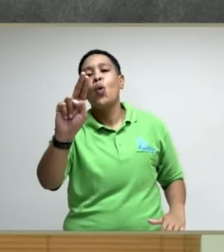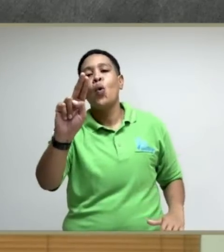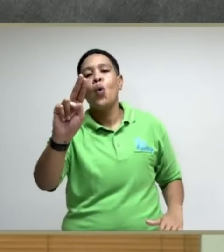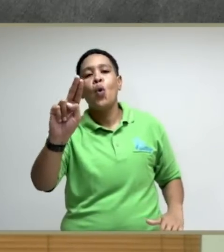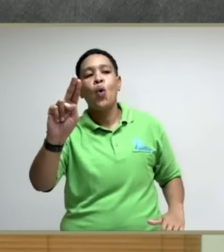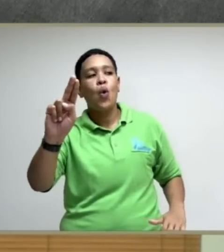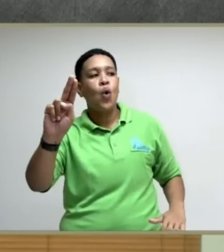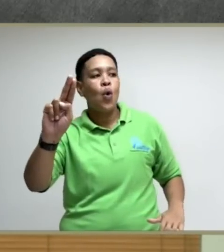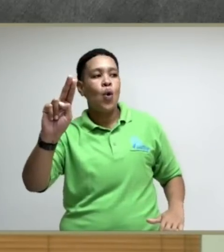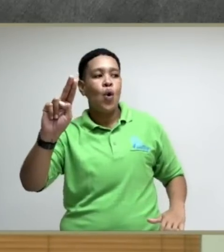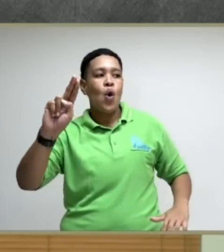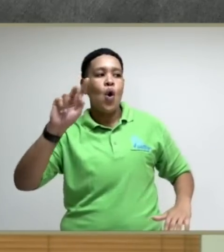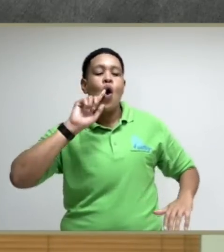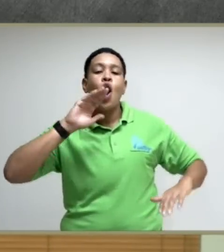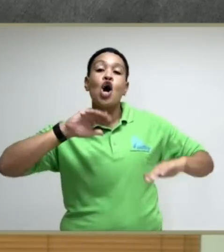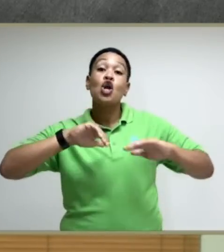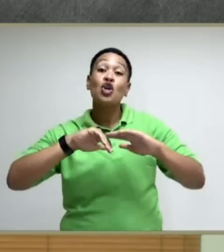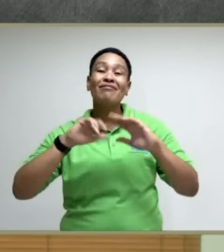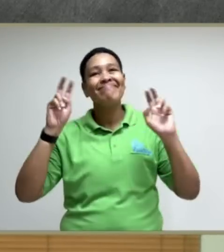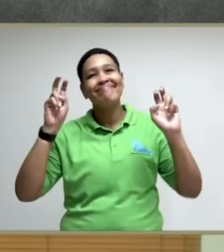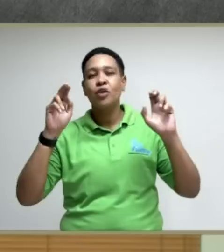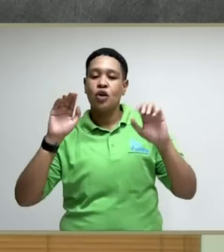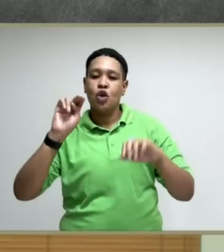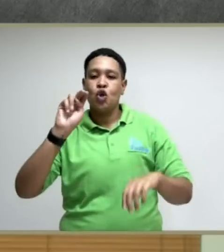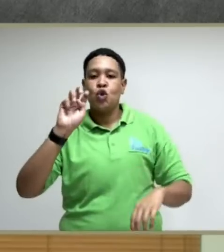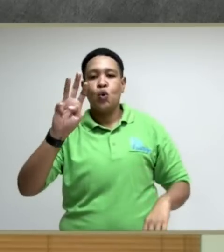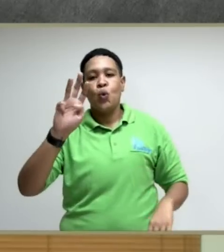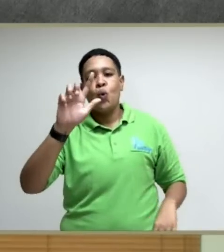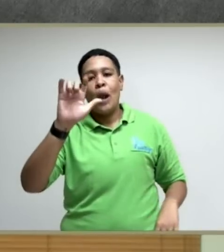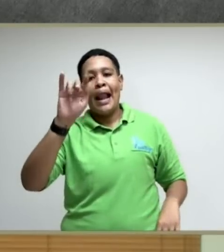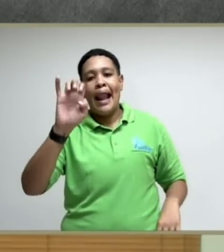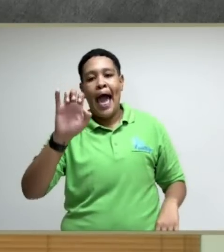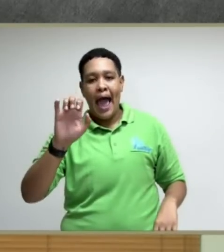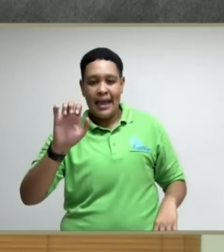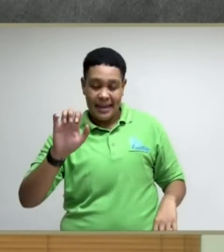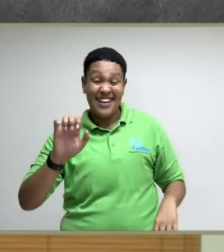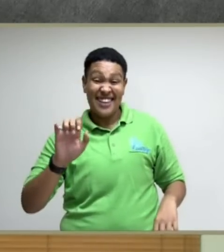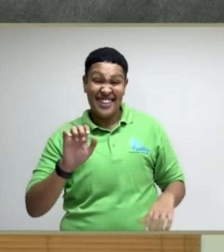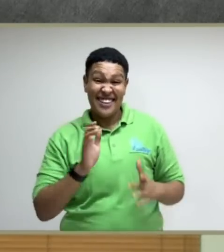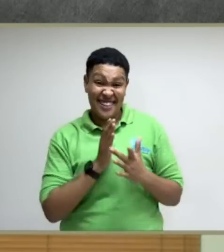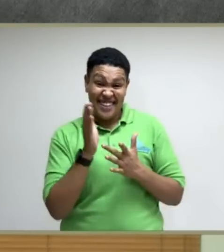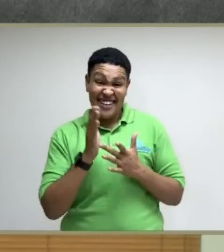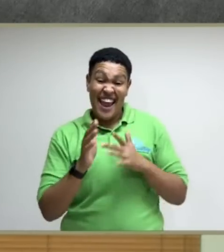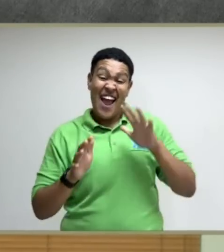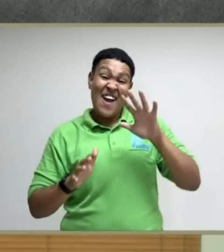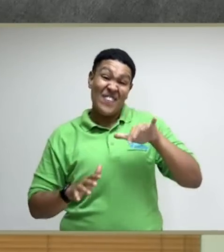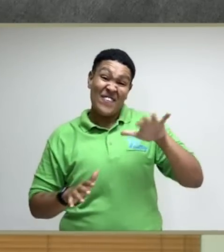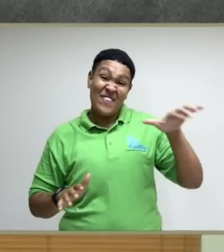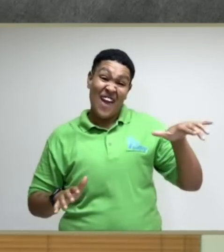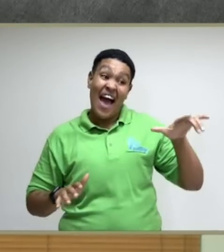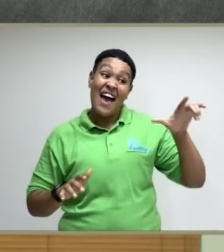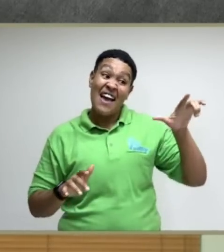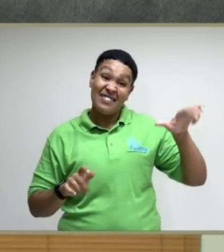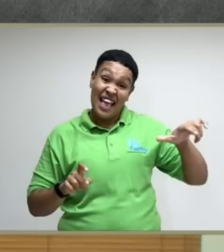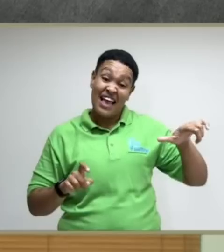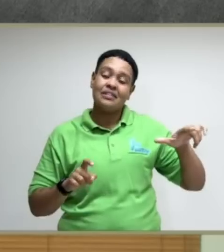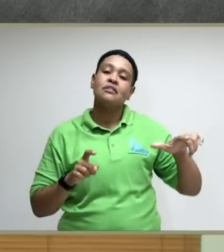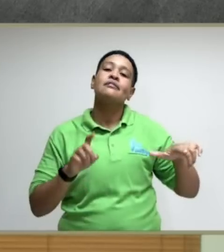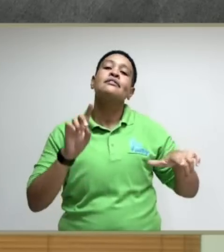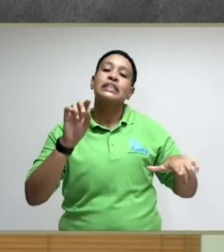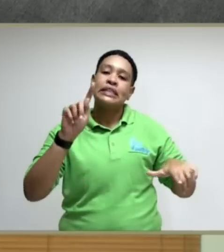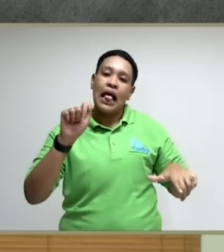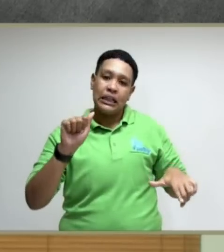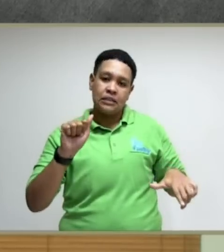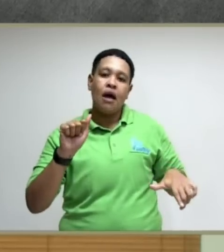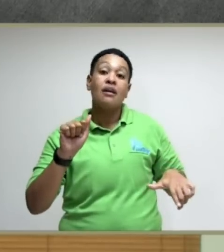Mu-like variant, and we have 55 samples that were Delta. So Delta variant is still